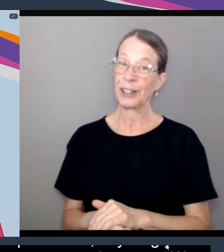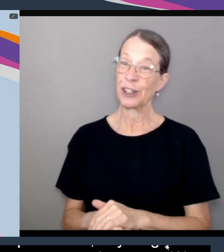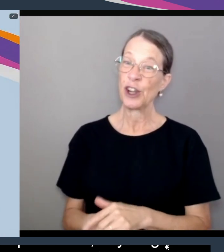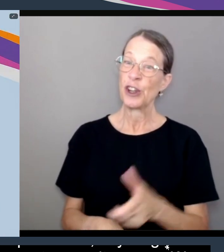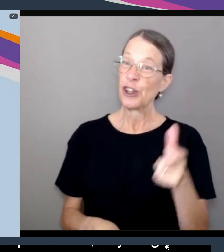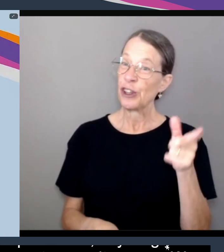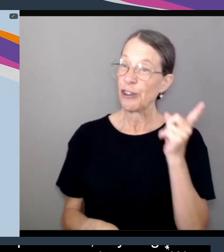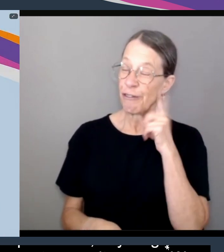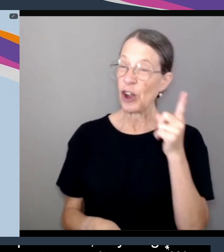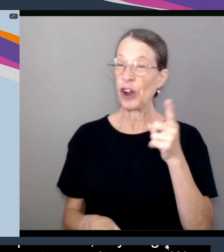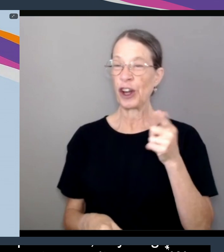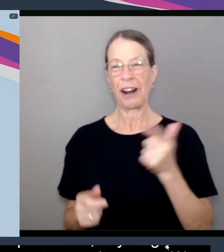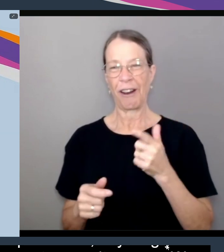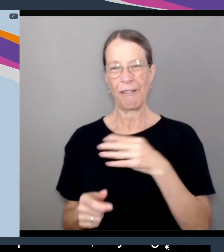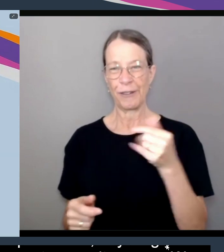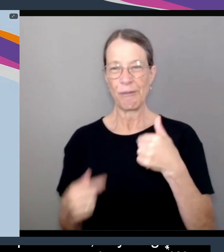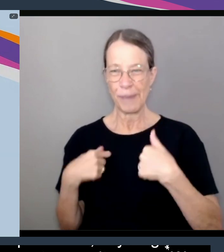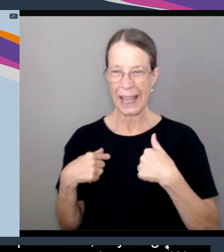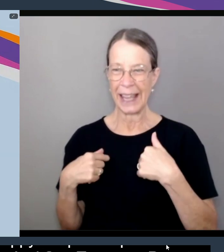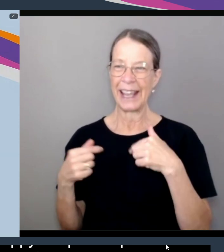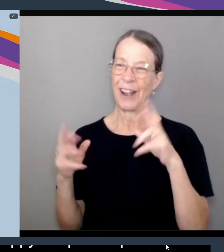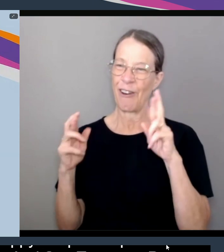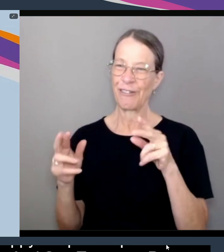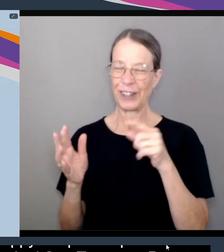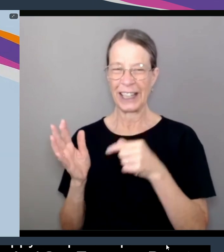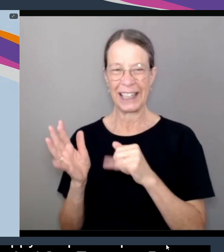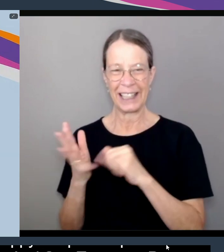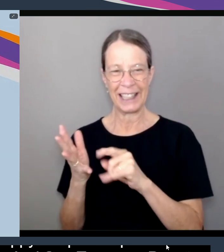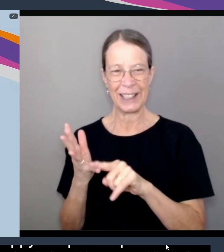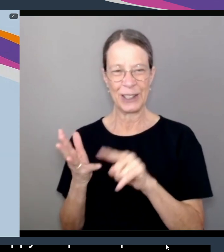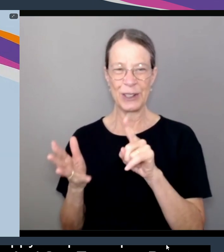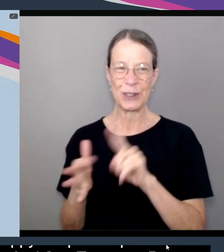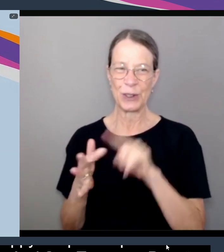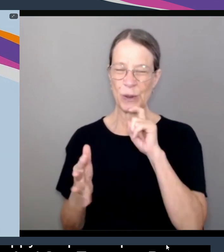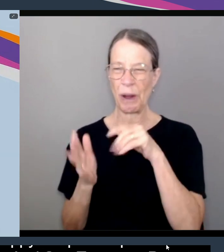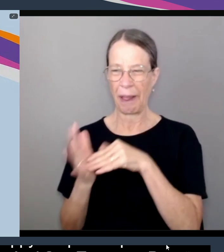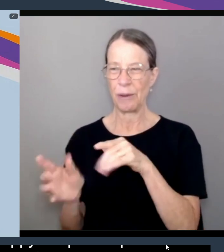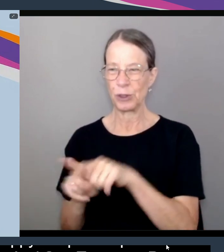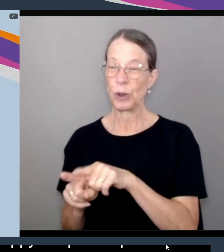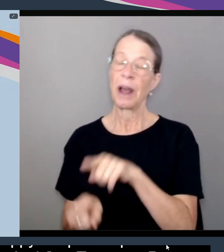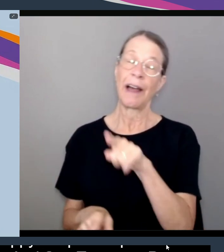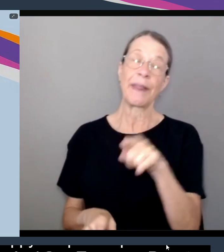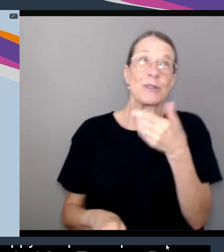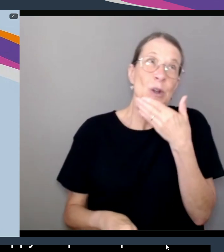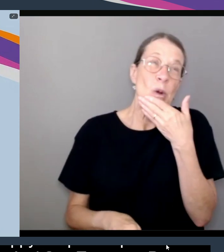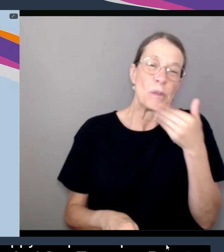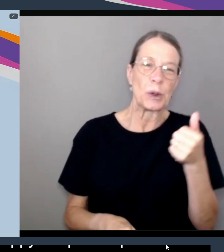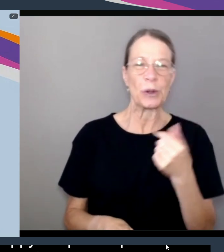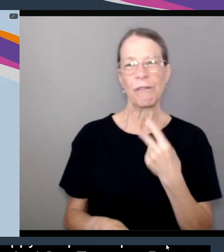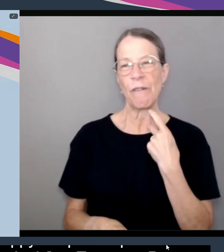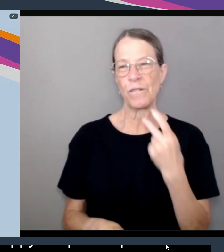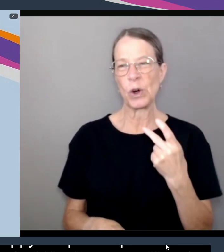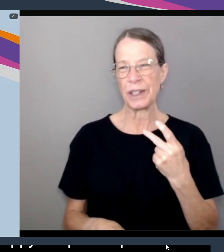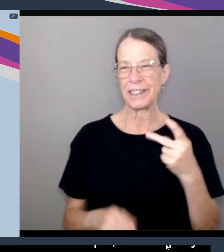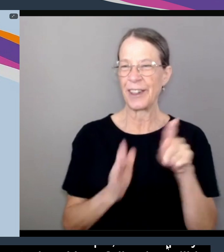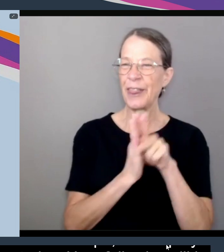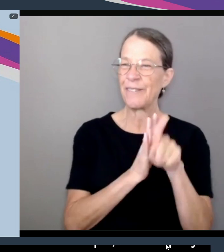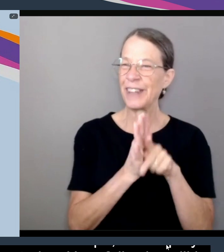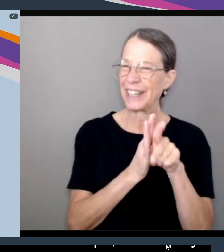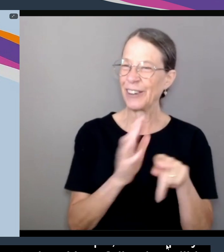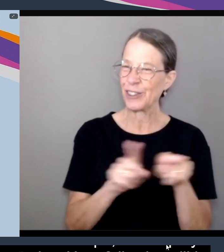well. And so Sue, and that was her beautiful voice narrating that video as well. I do have to give her a bit of kudos for that.